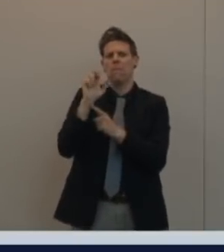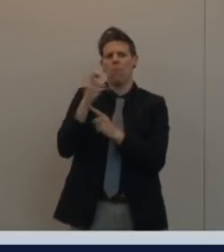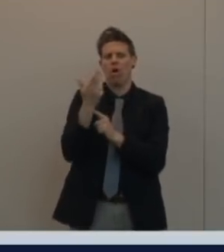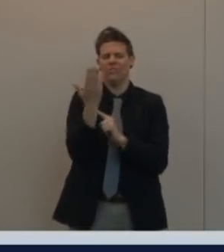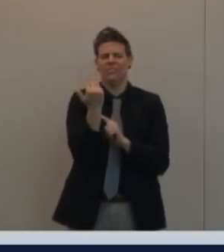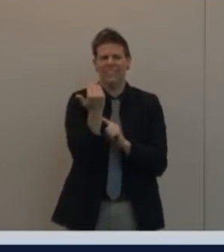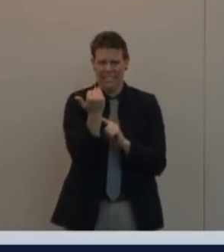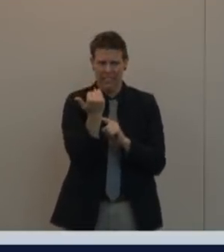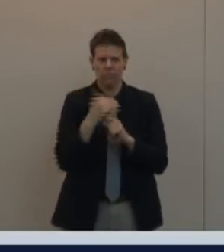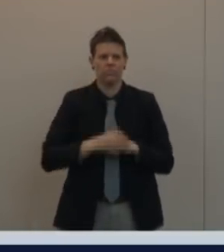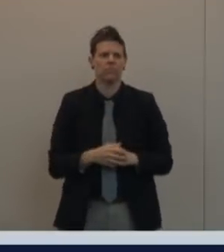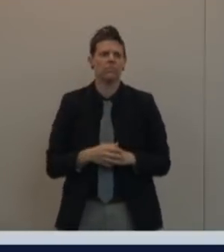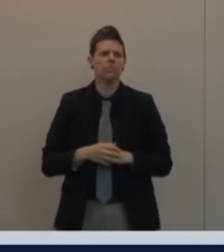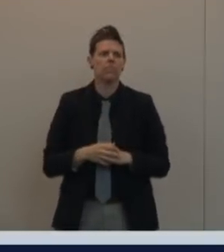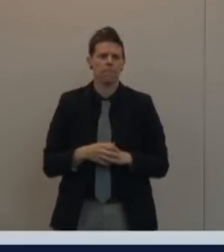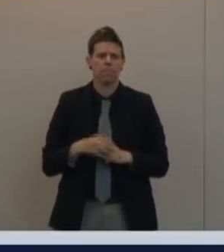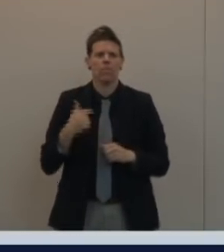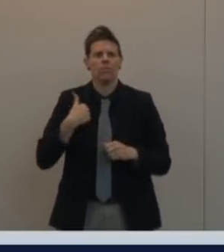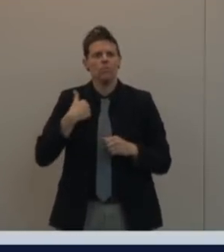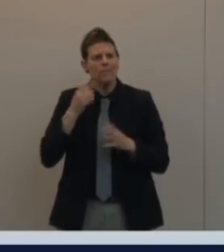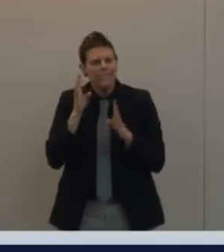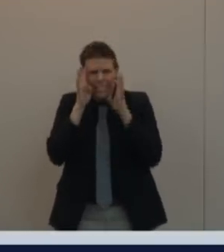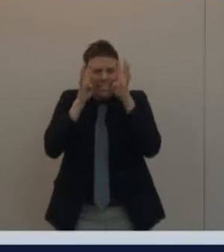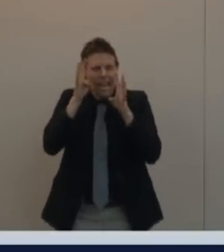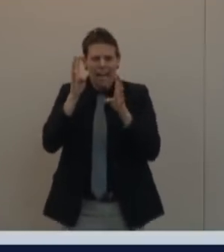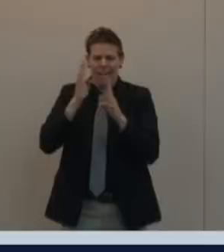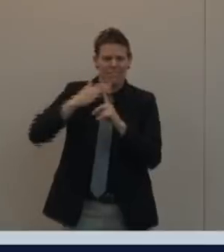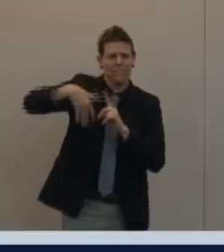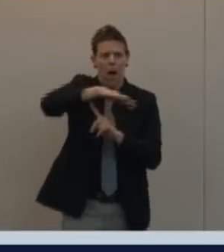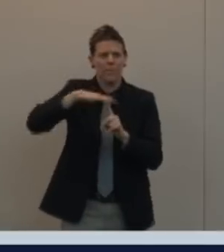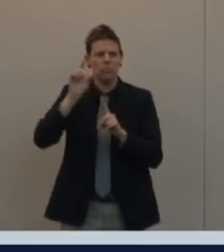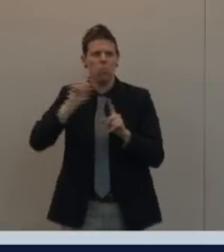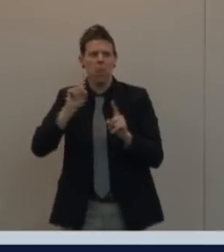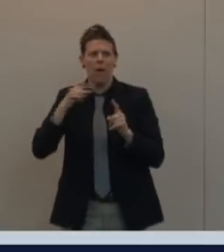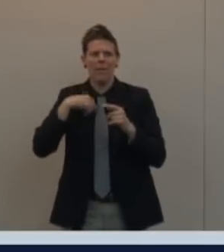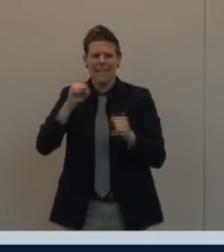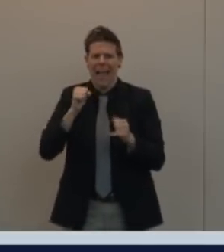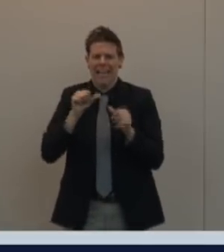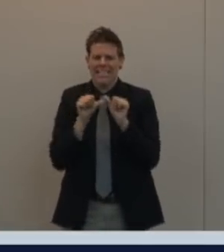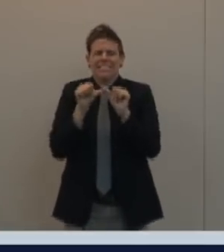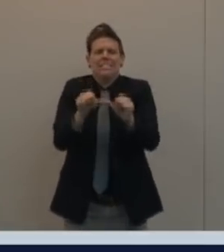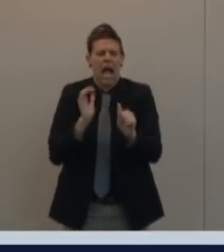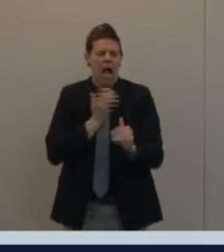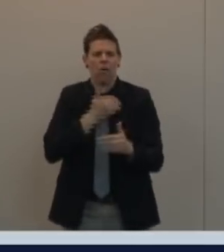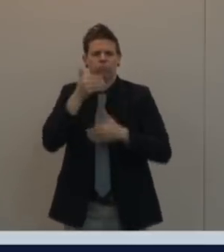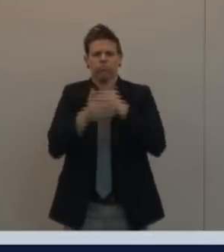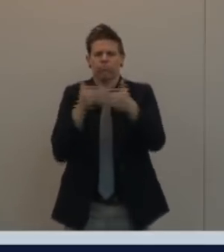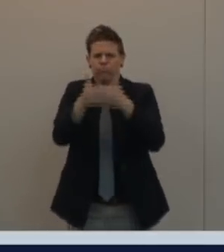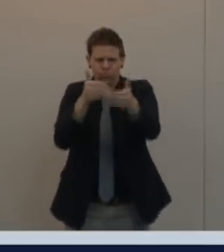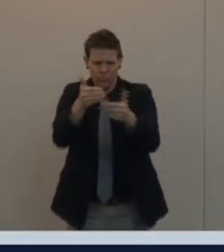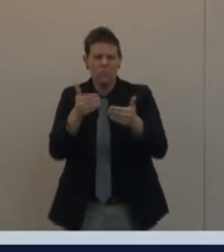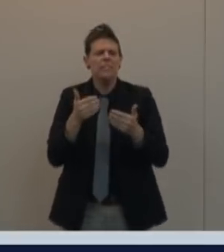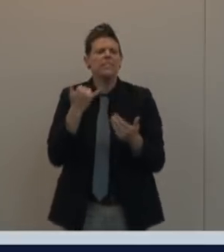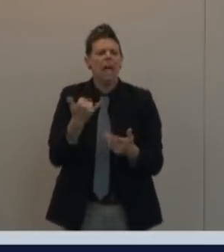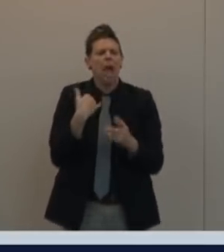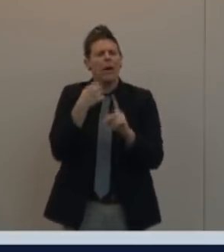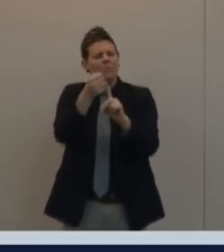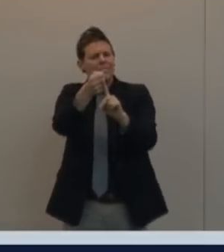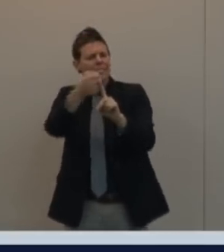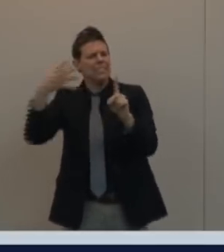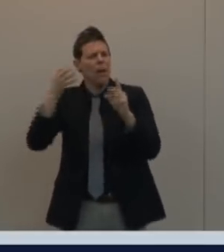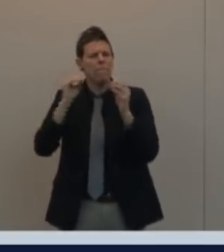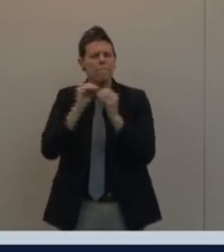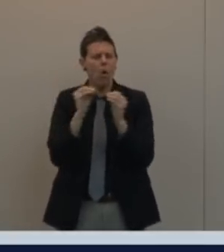creating an environment where there's sort of an auto adjudication. I want to talk a little bit about this. These websites,